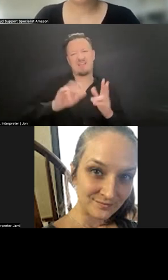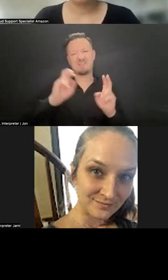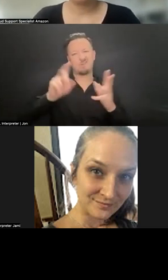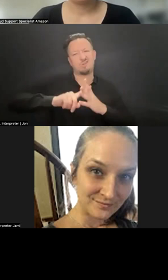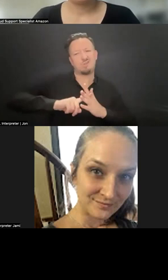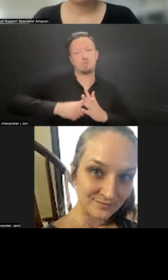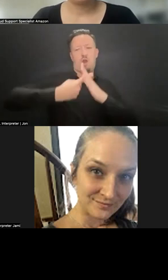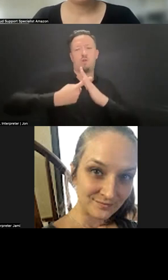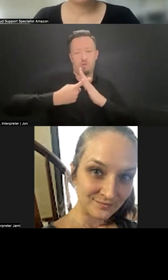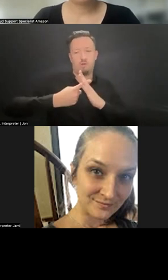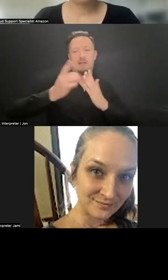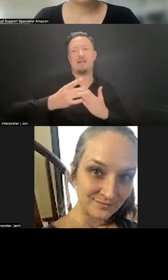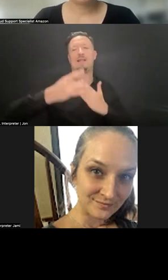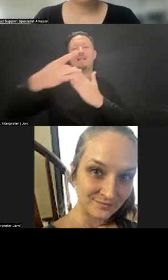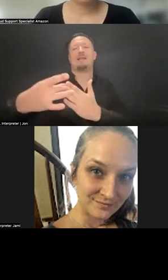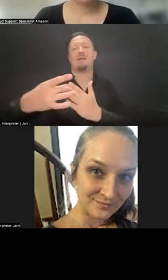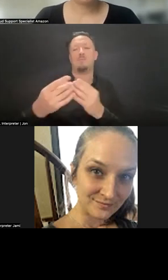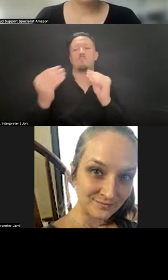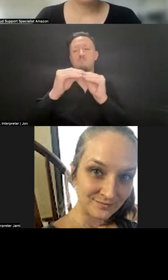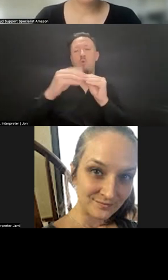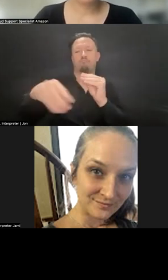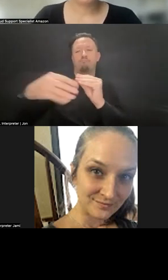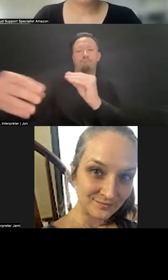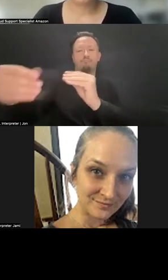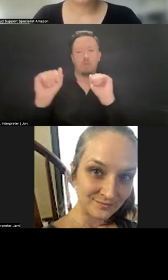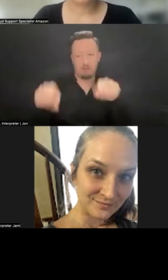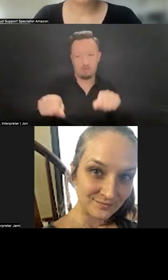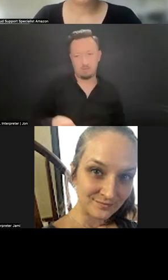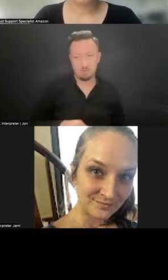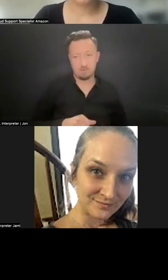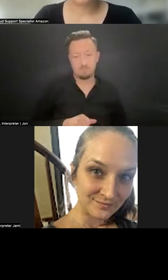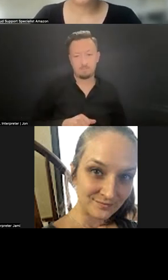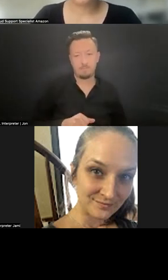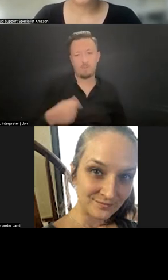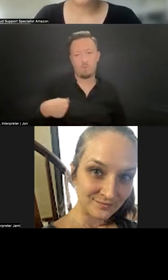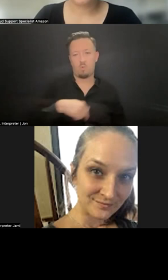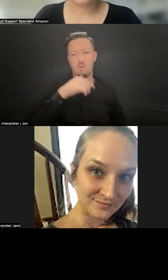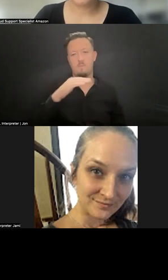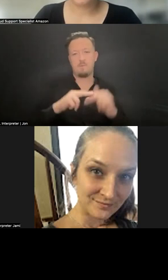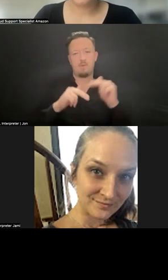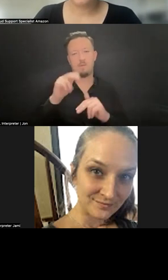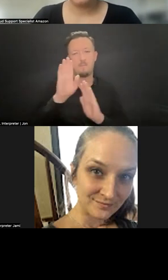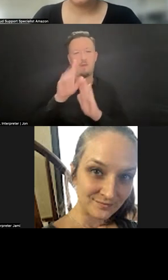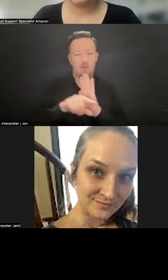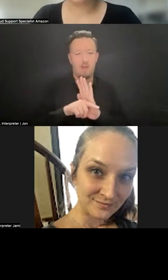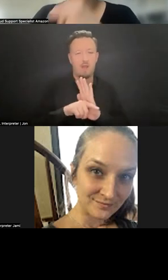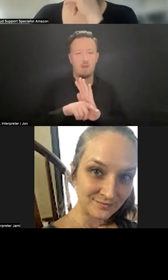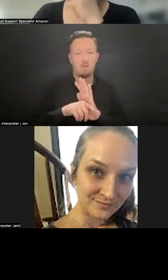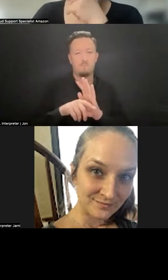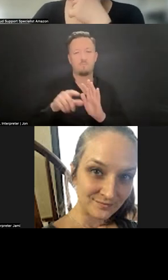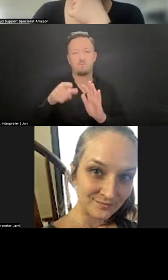gonna cover in this curriculum. We're gonna build the background for it. You gotta have some understanding of